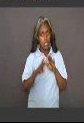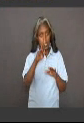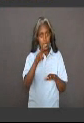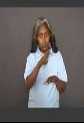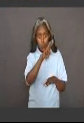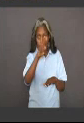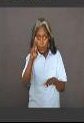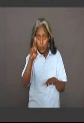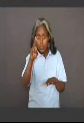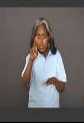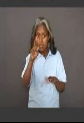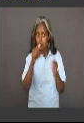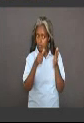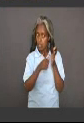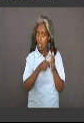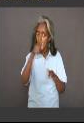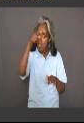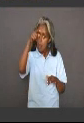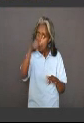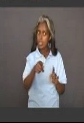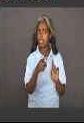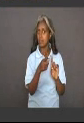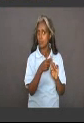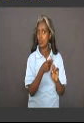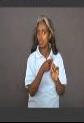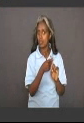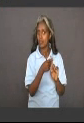root sign must be positive.